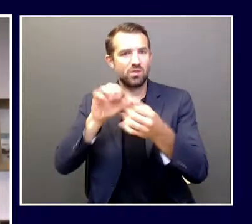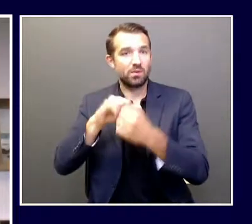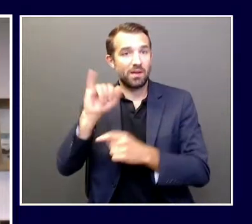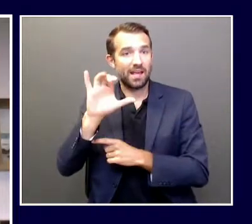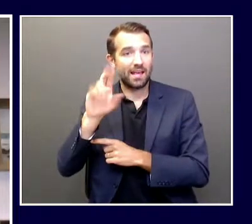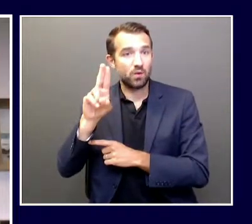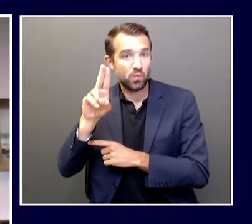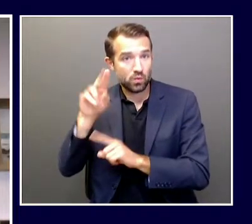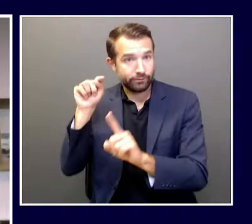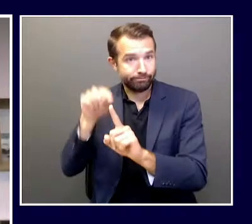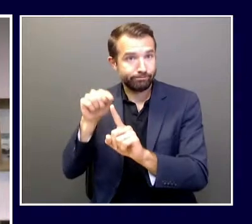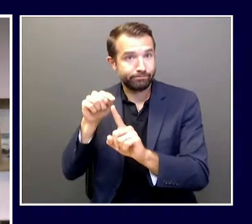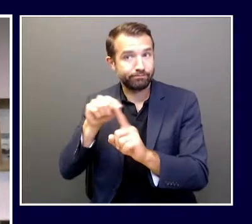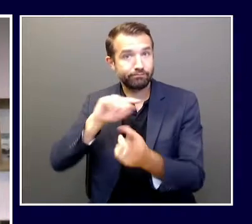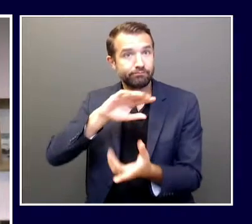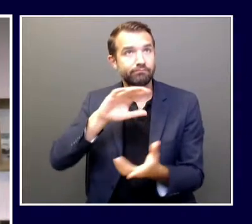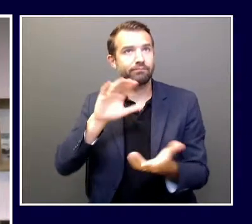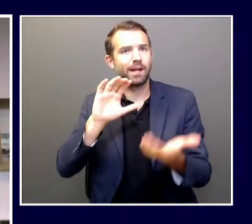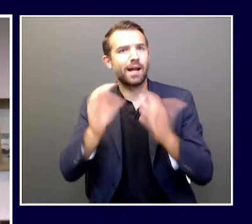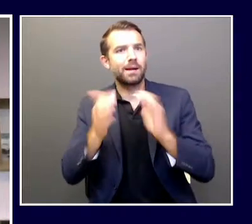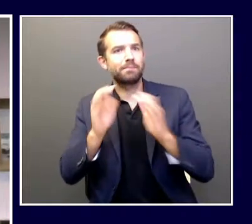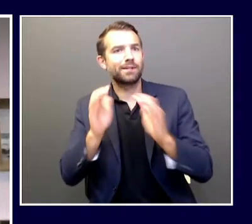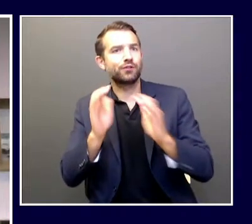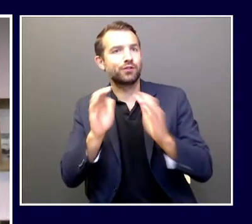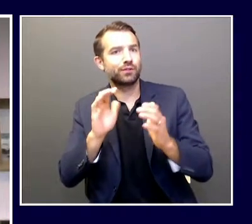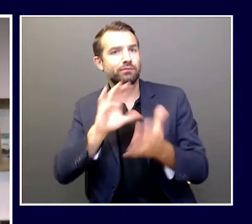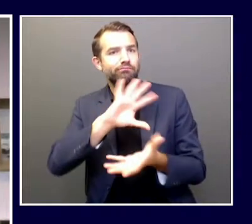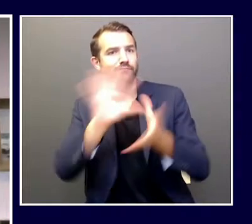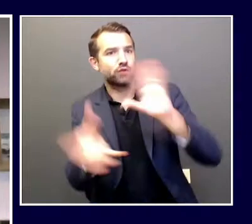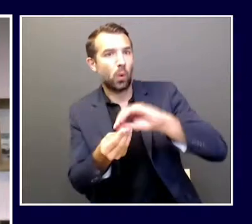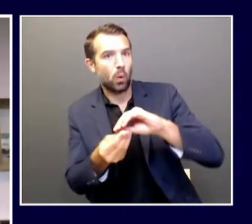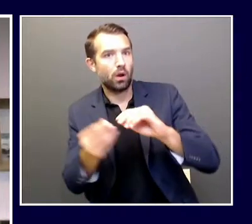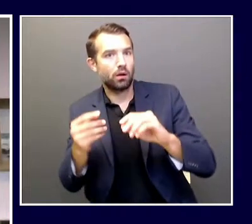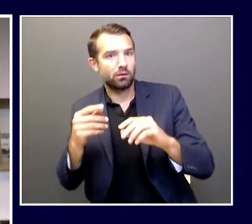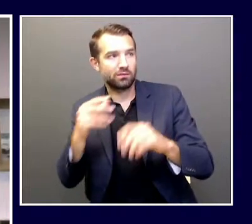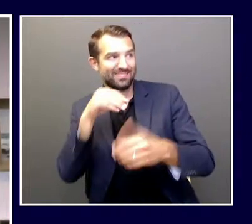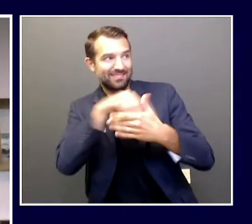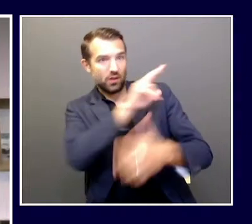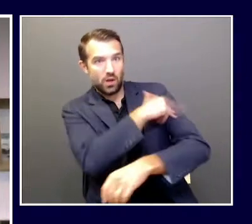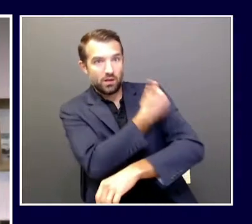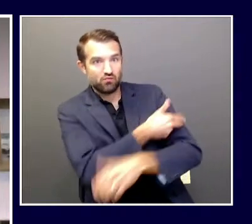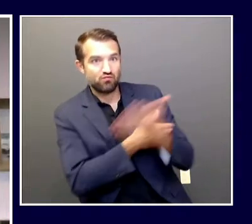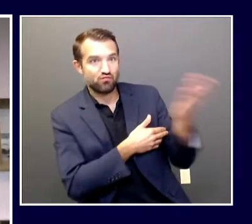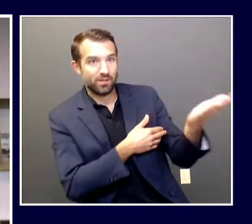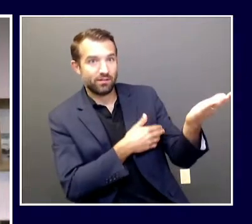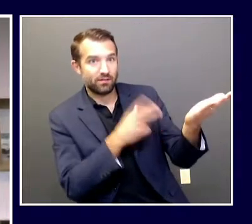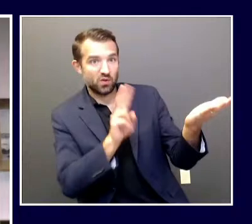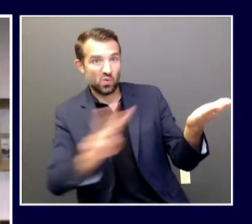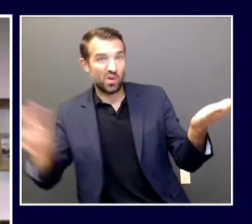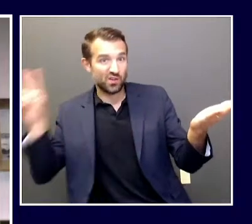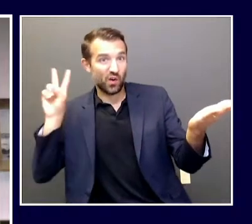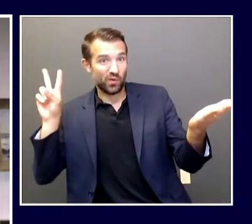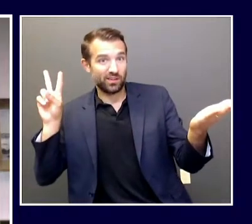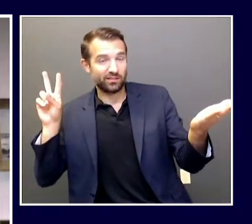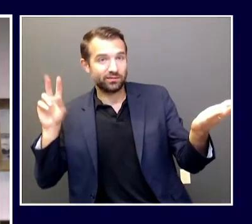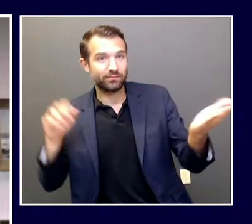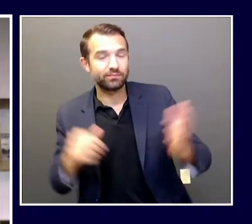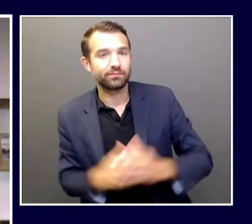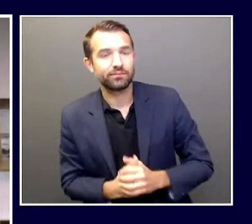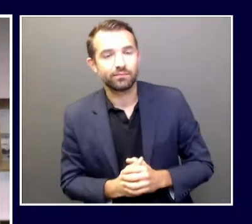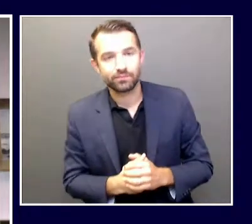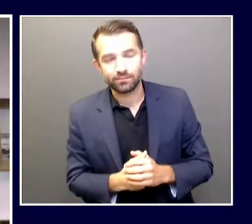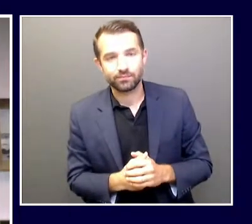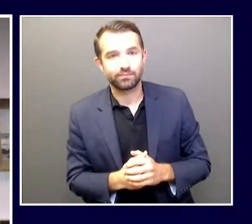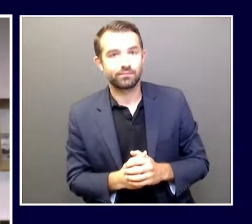were hospitalized in total across the state of Maine just 2 weeks ago. And in that same 2-week